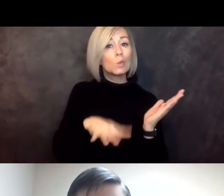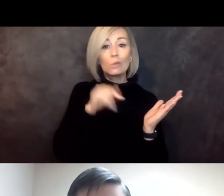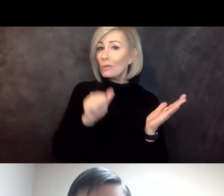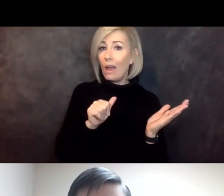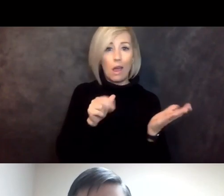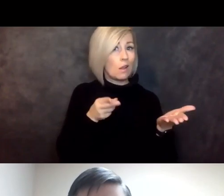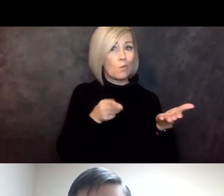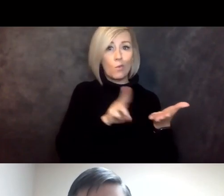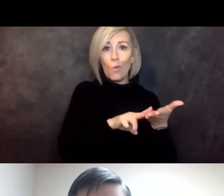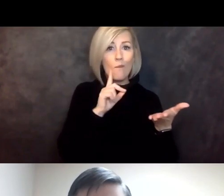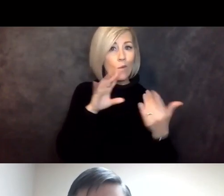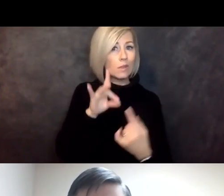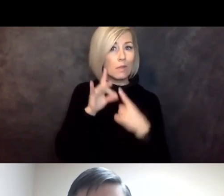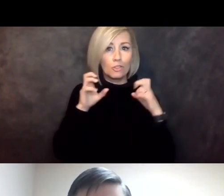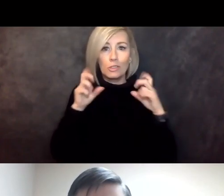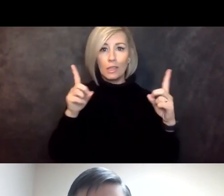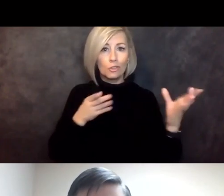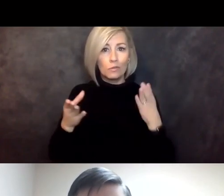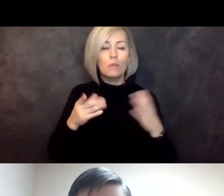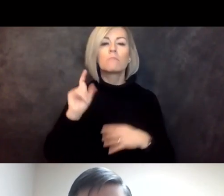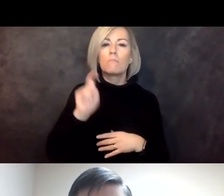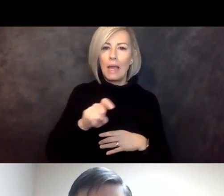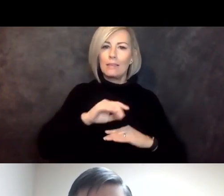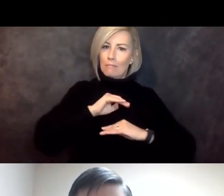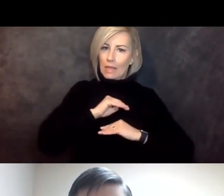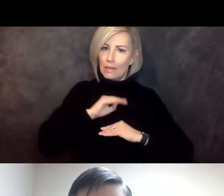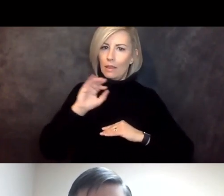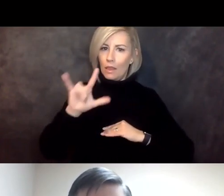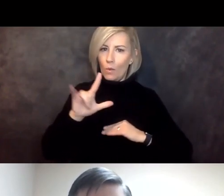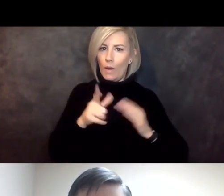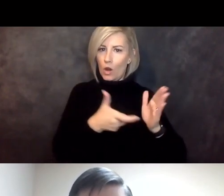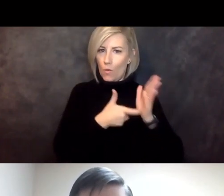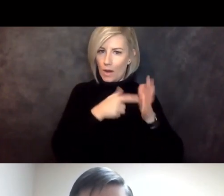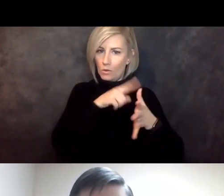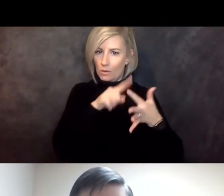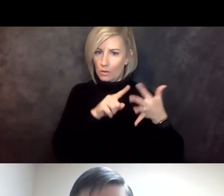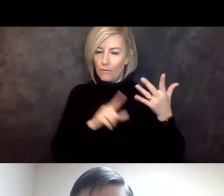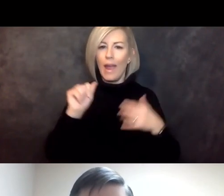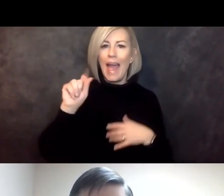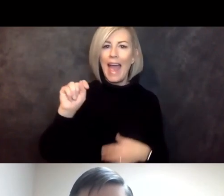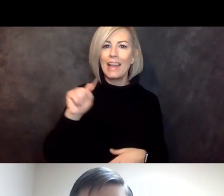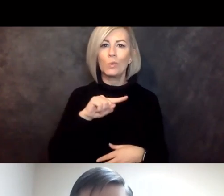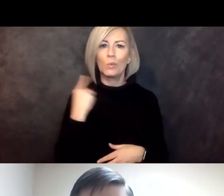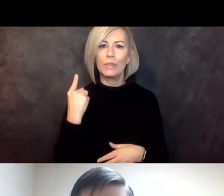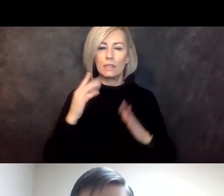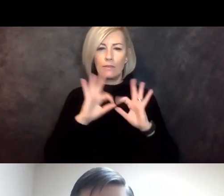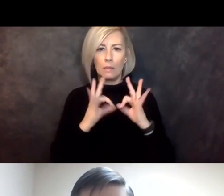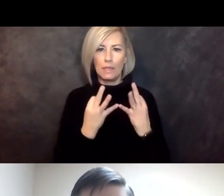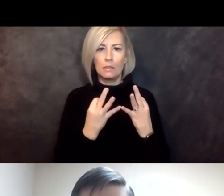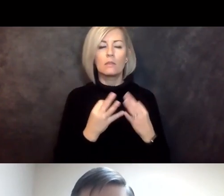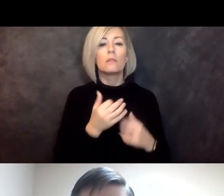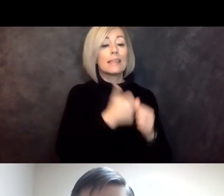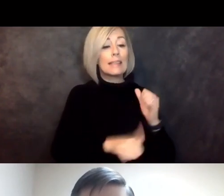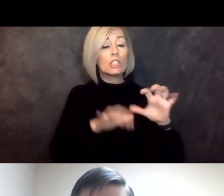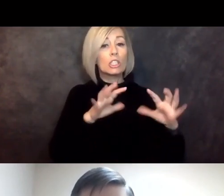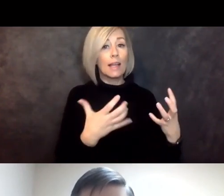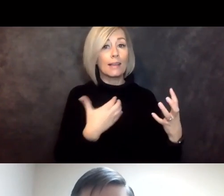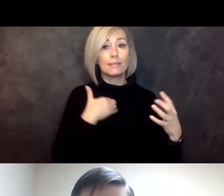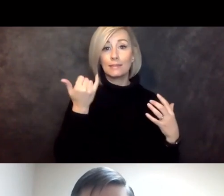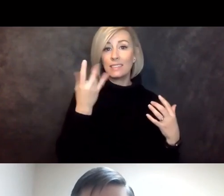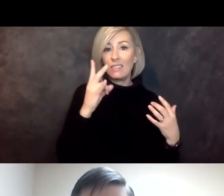for special education services must meet the Illinois criteria for at-risk families. Each class serves up to 17 children,